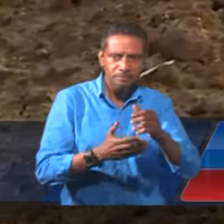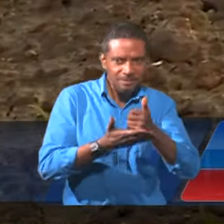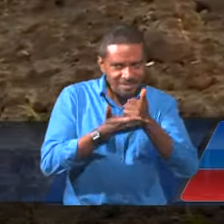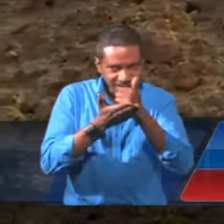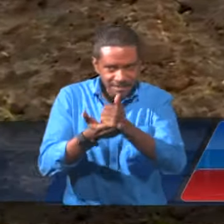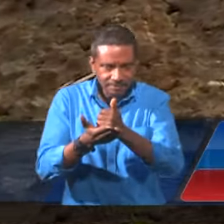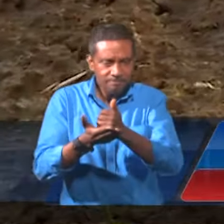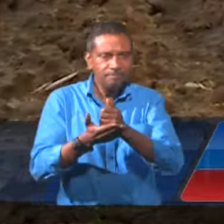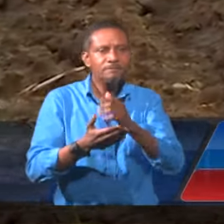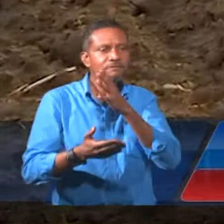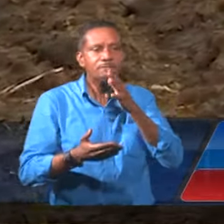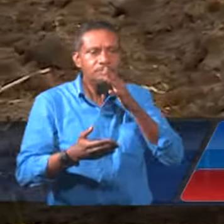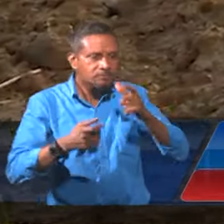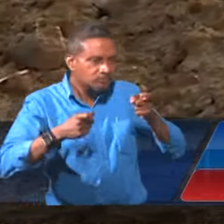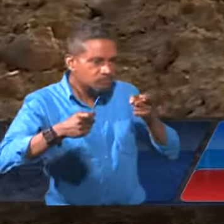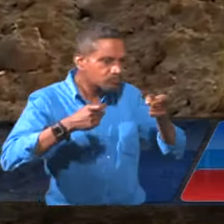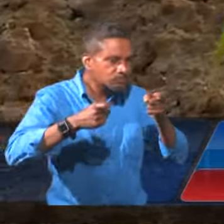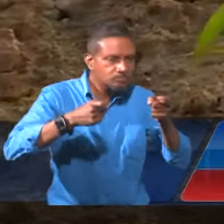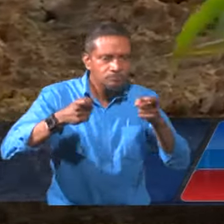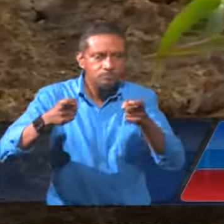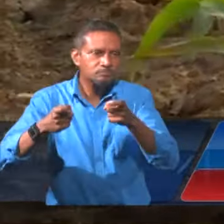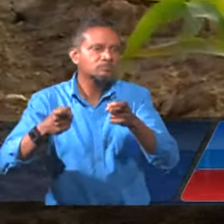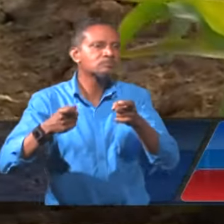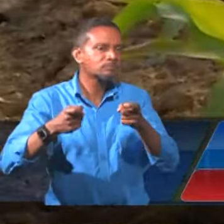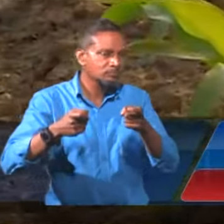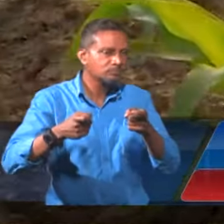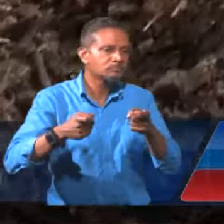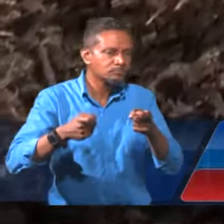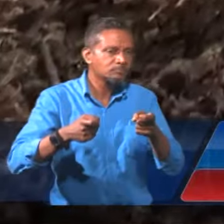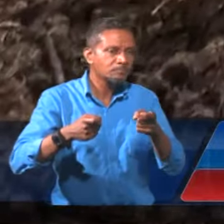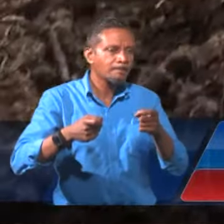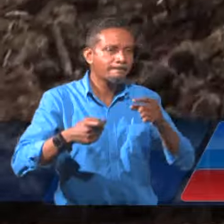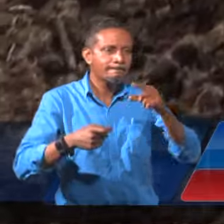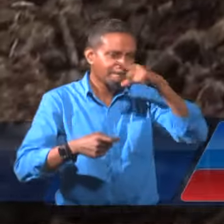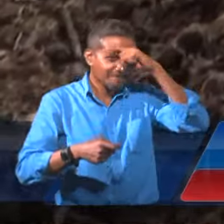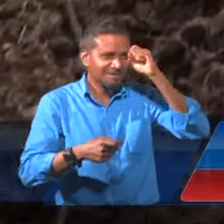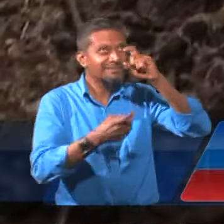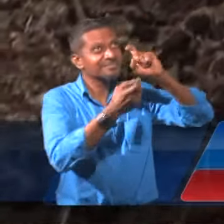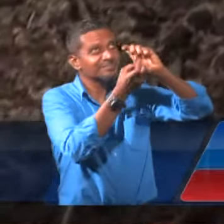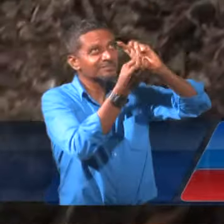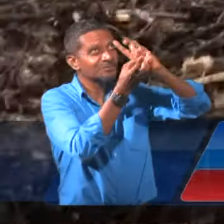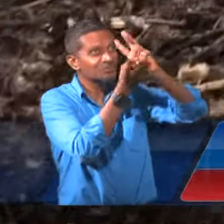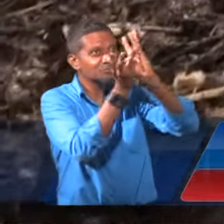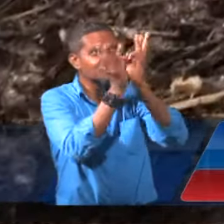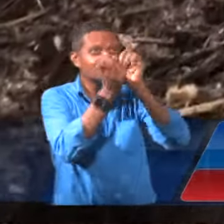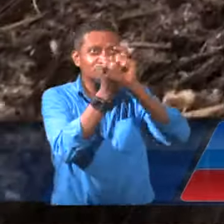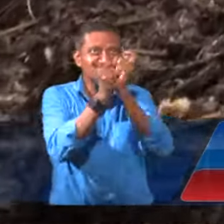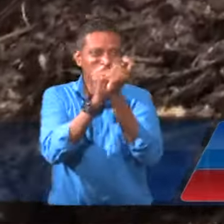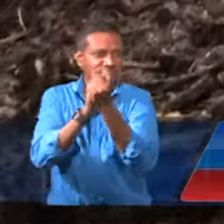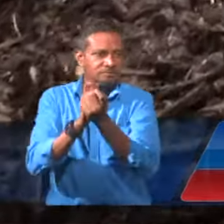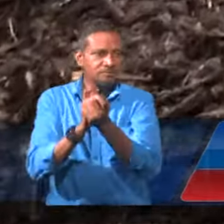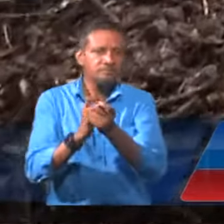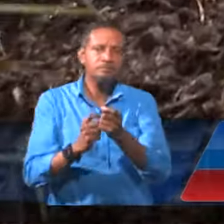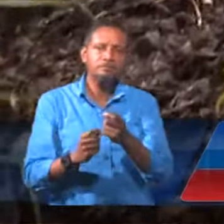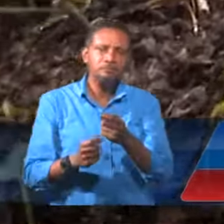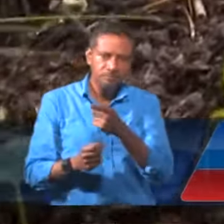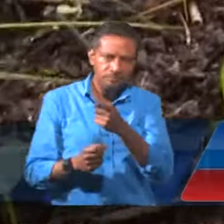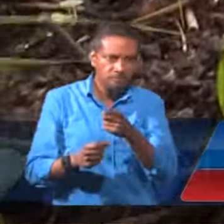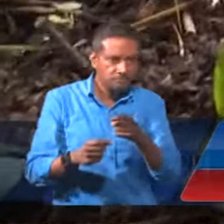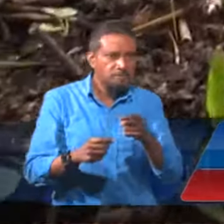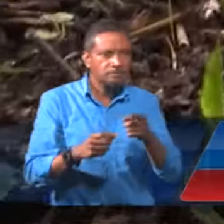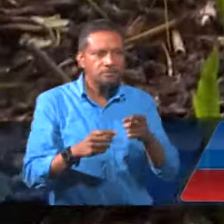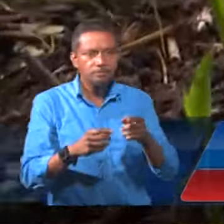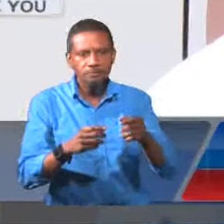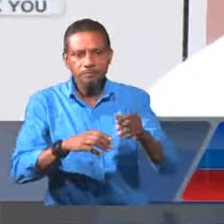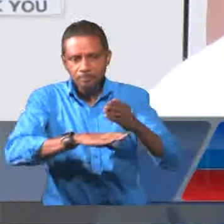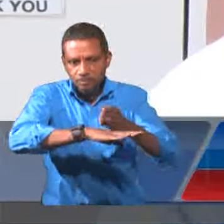real-life experiences of farmers and the difficulties experienced due to climate change with correct scientific practices to improve overall